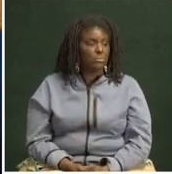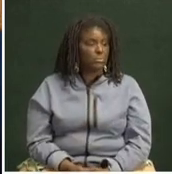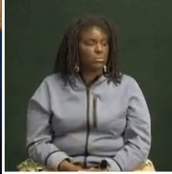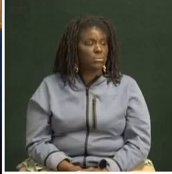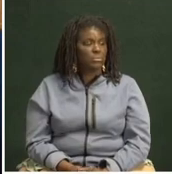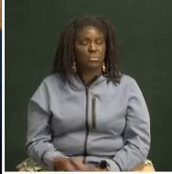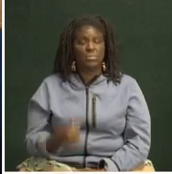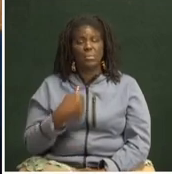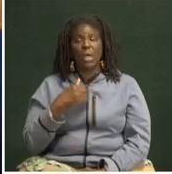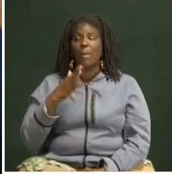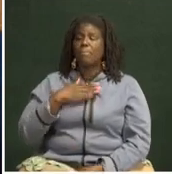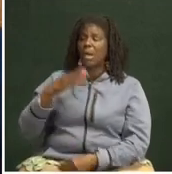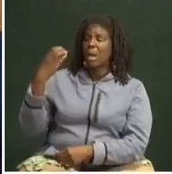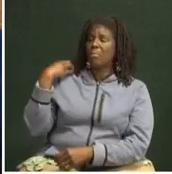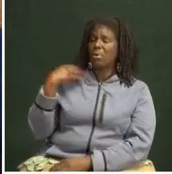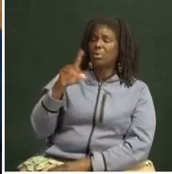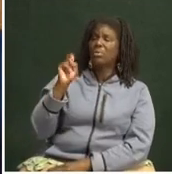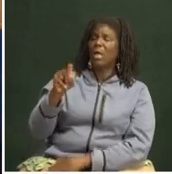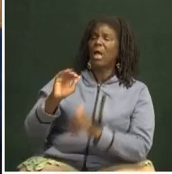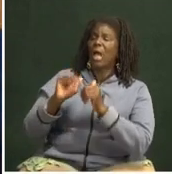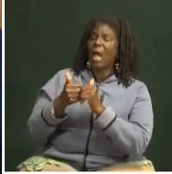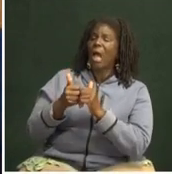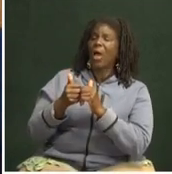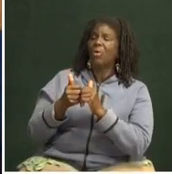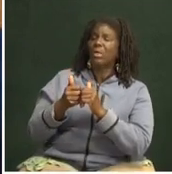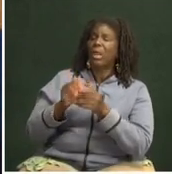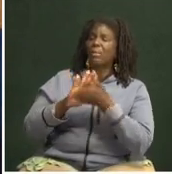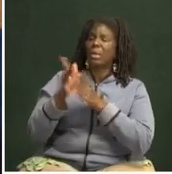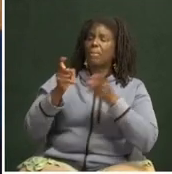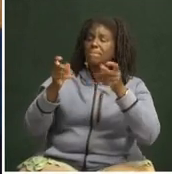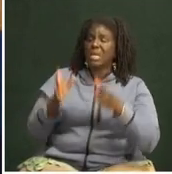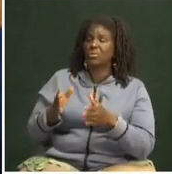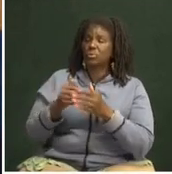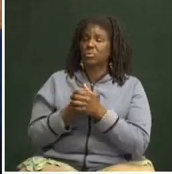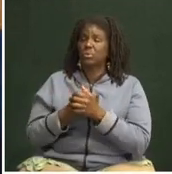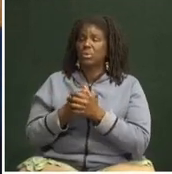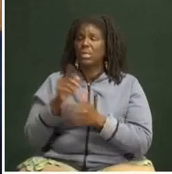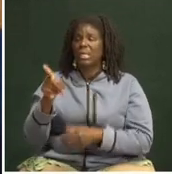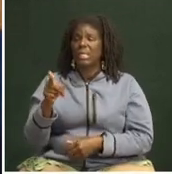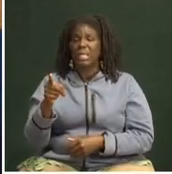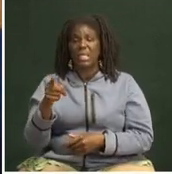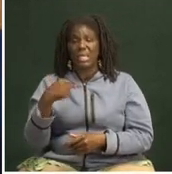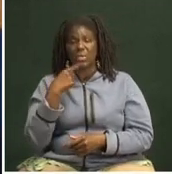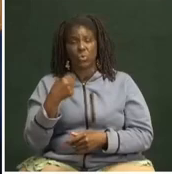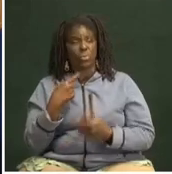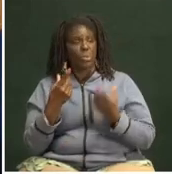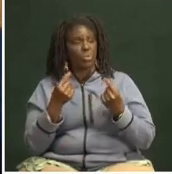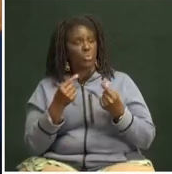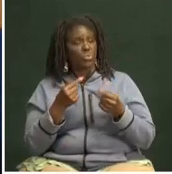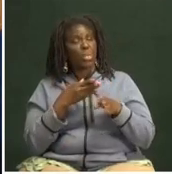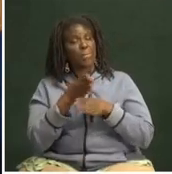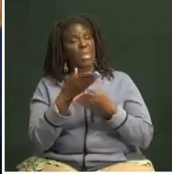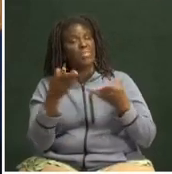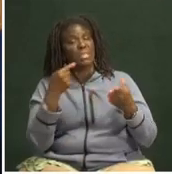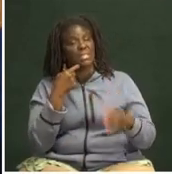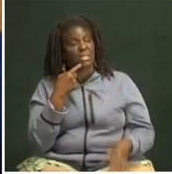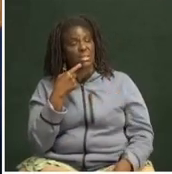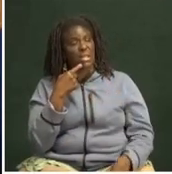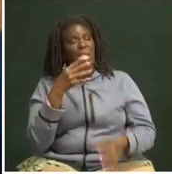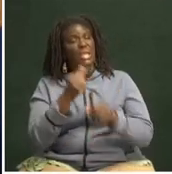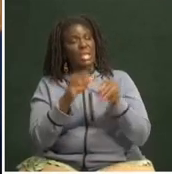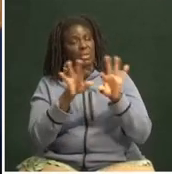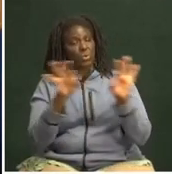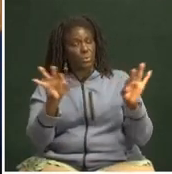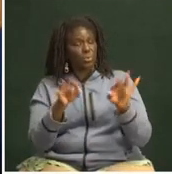I asked my boss, you know, how can I get quickly to manager? And he gave me several pointers, but one of the main things he said was, get your